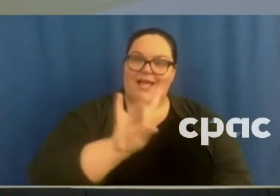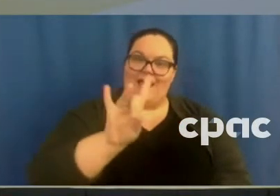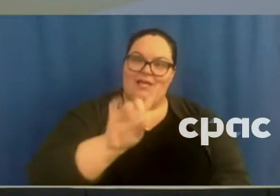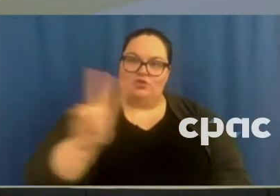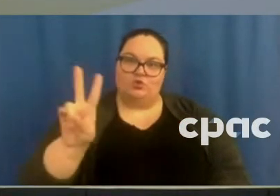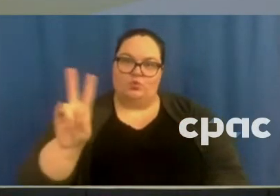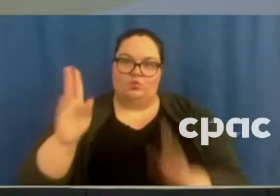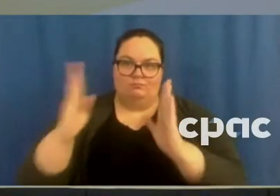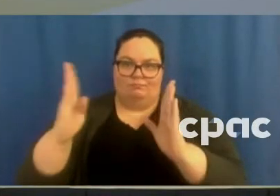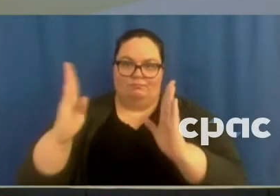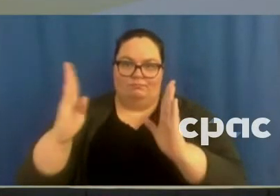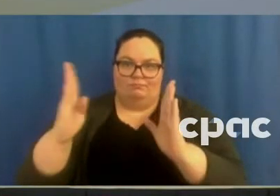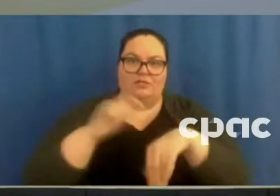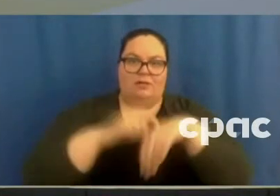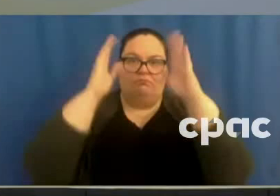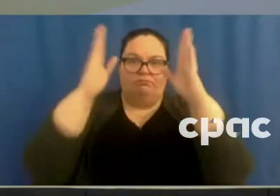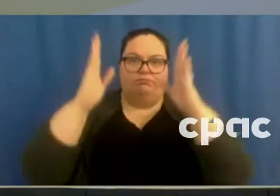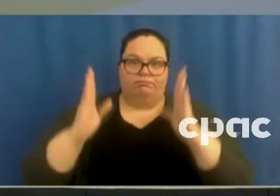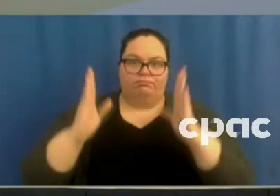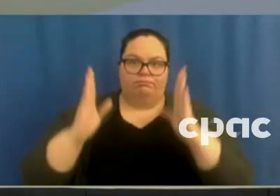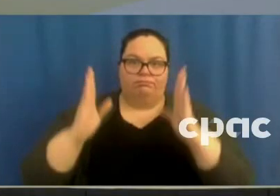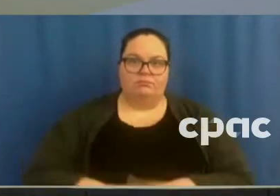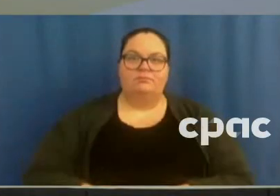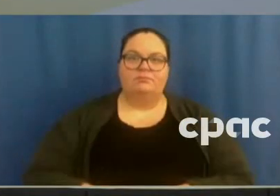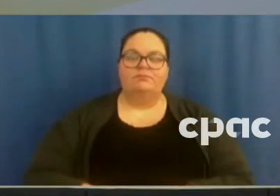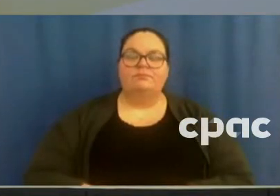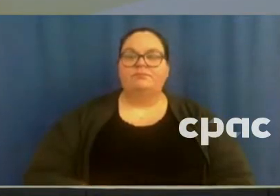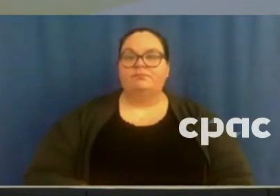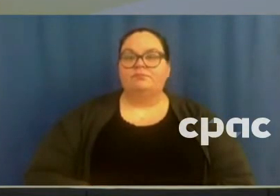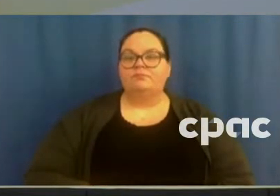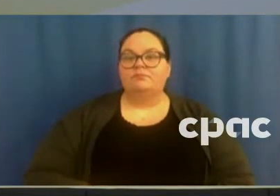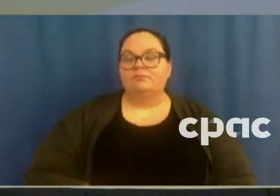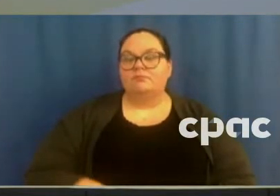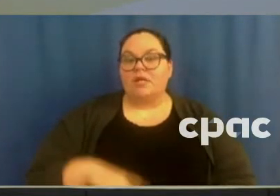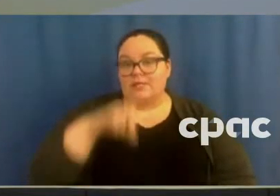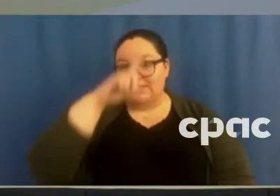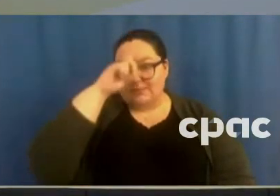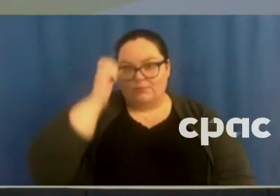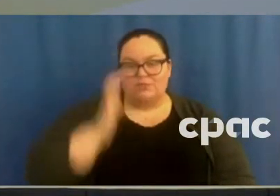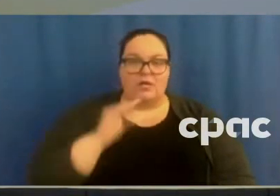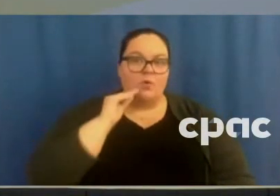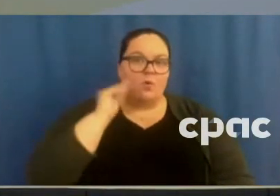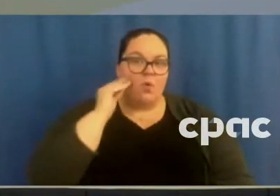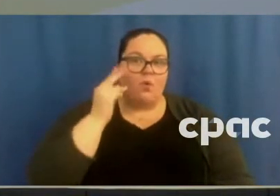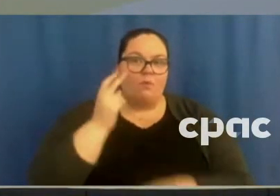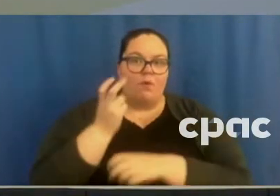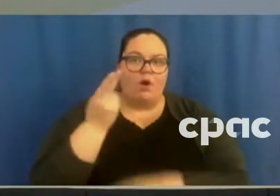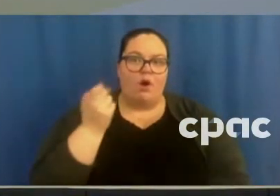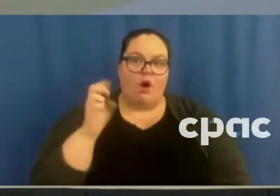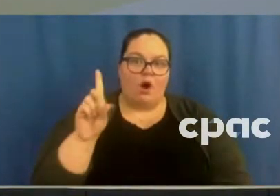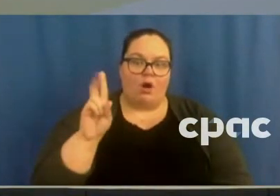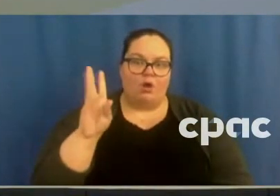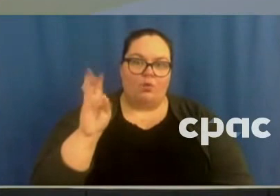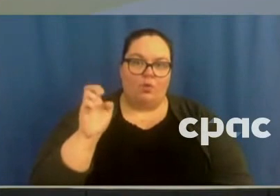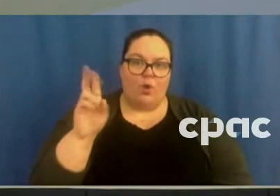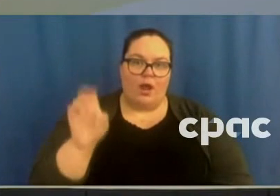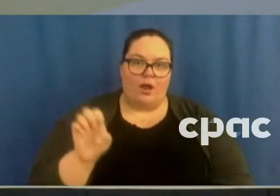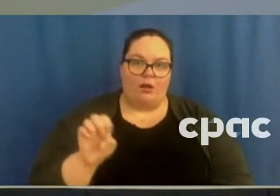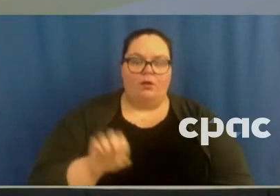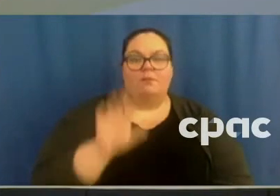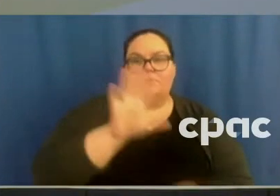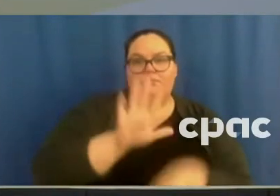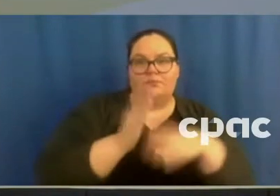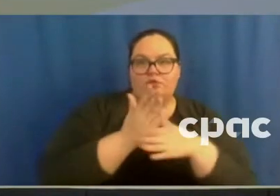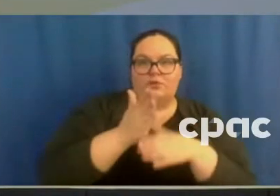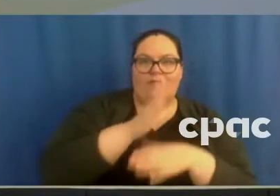p.m. Callbacks Home Hardware in Summerside, between 8 a.m. and 5 p.m. on the following dates: